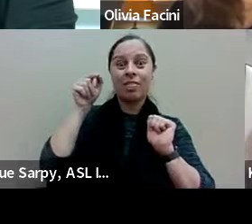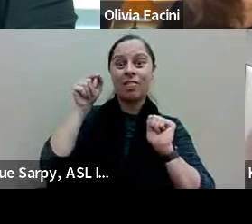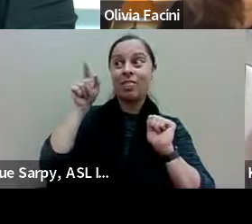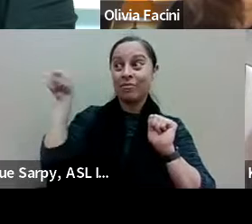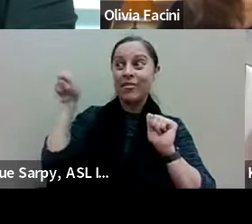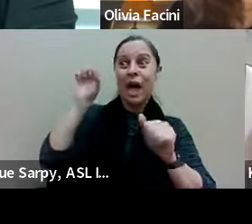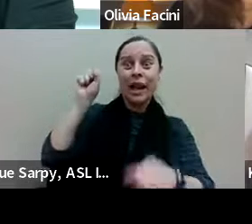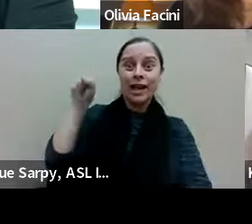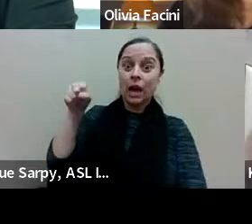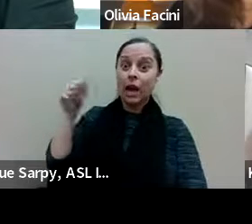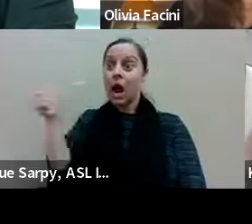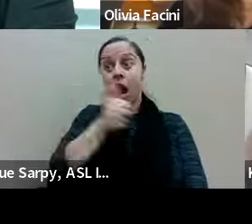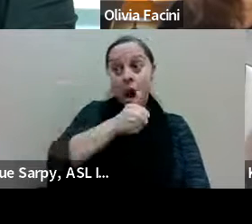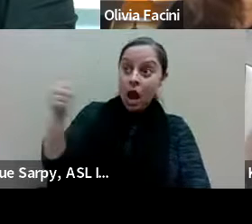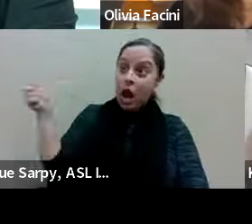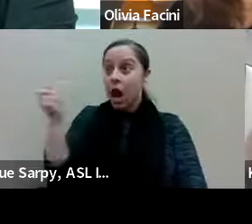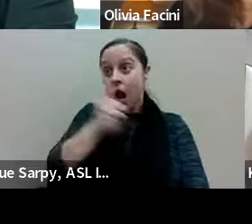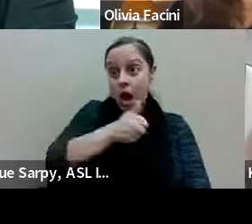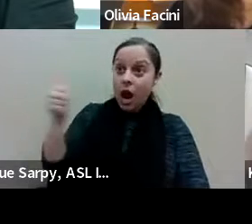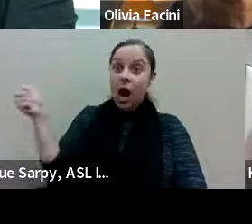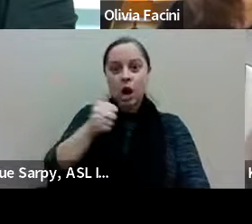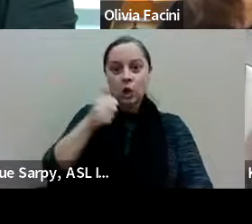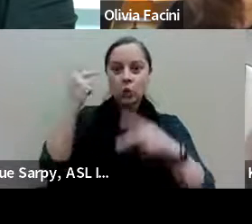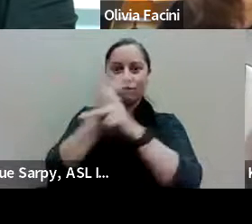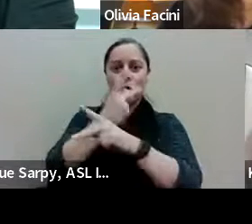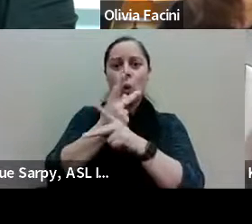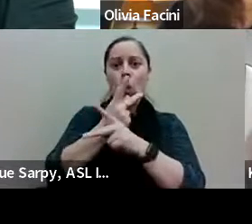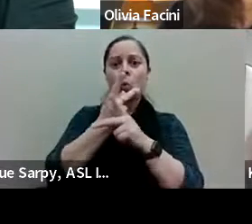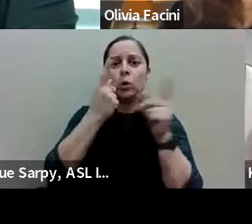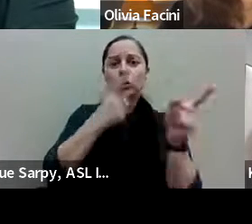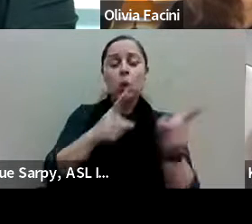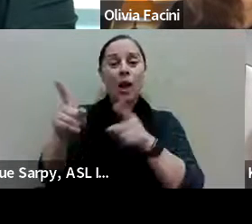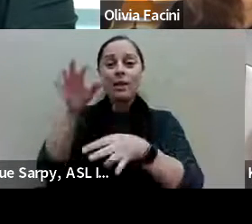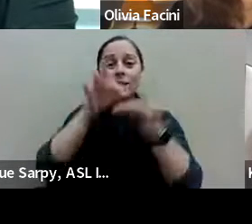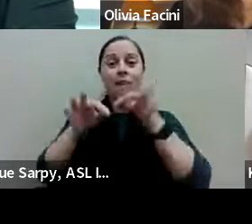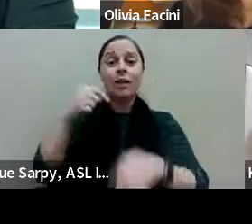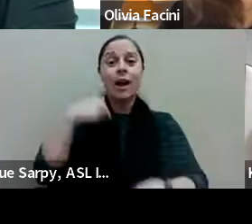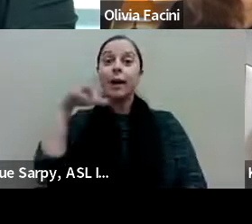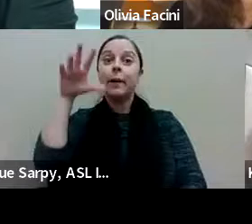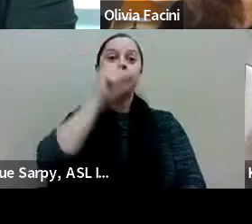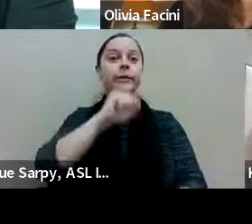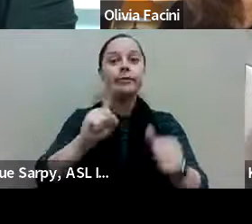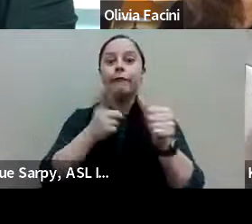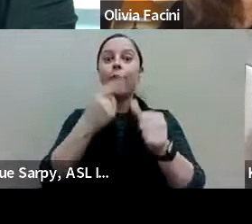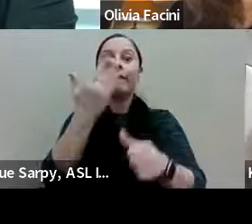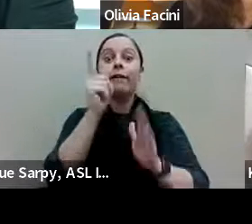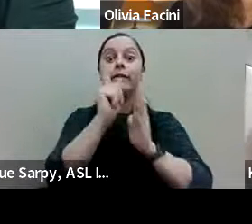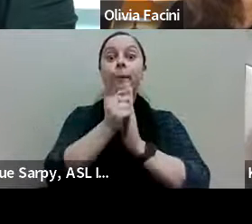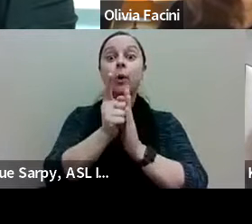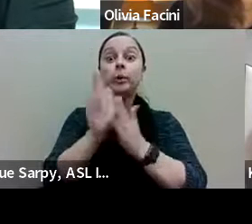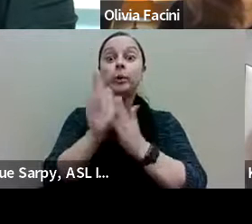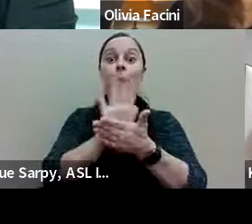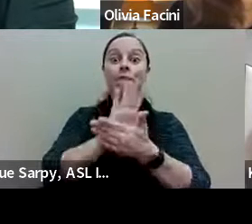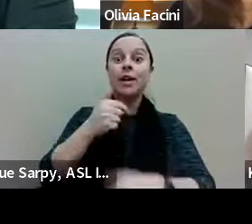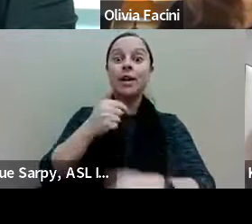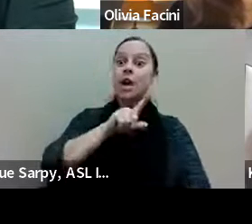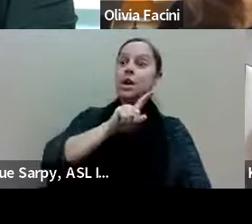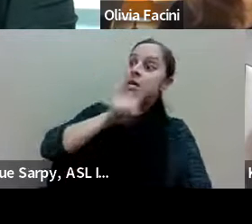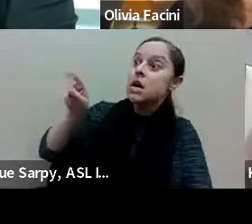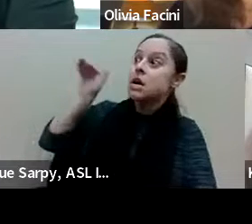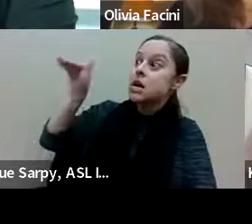forth trying to figure out what's going wrong instead of me missing the first 15 minutes of the movie. Mm-hmm.